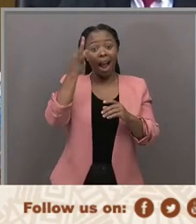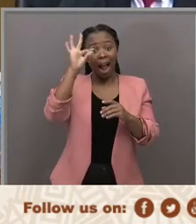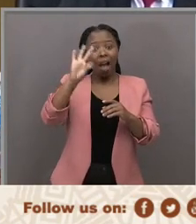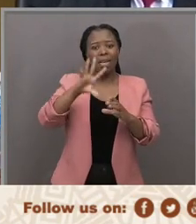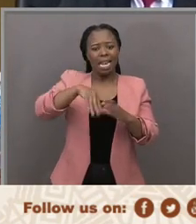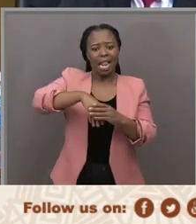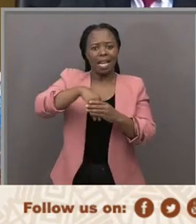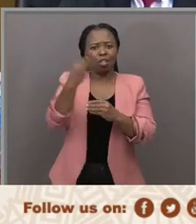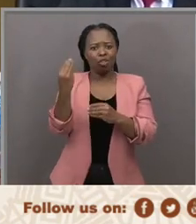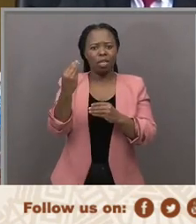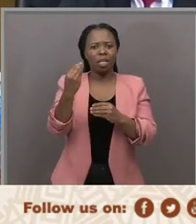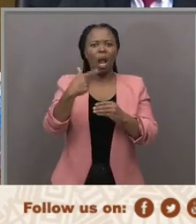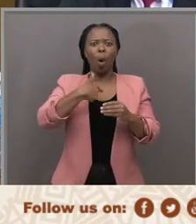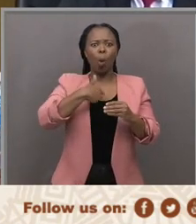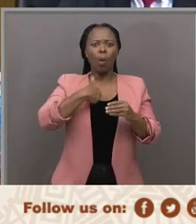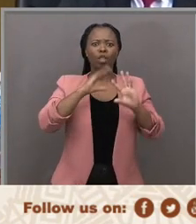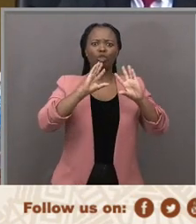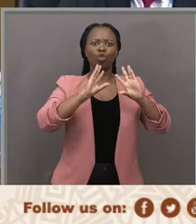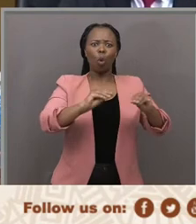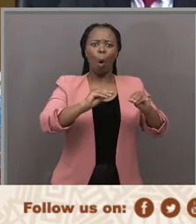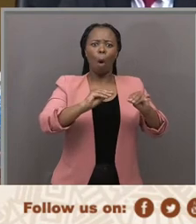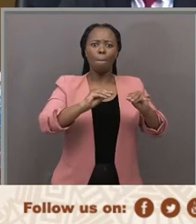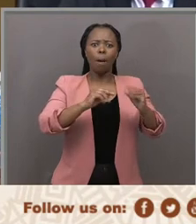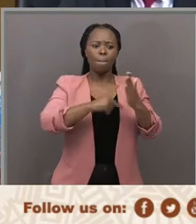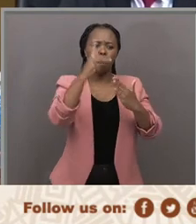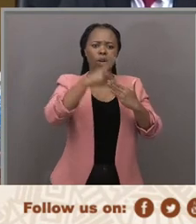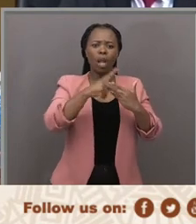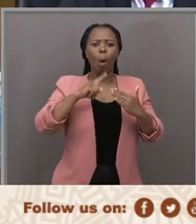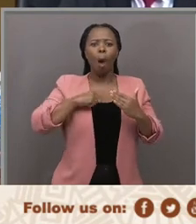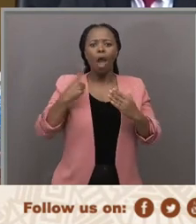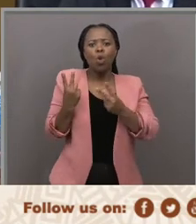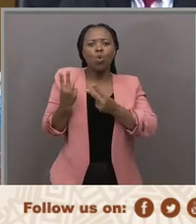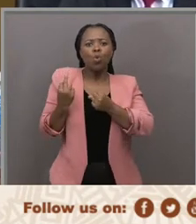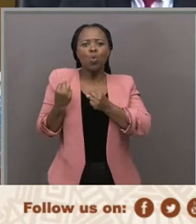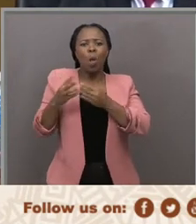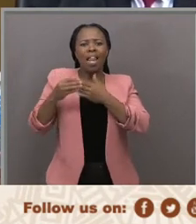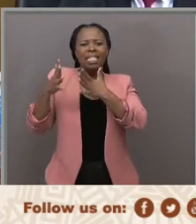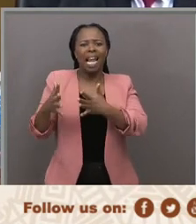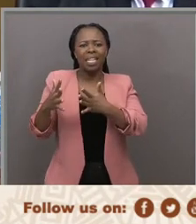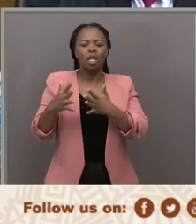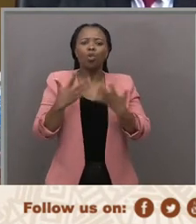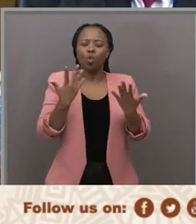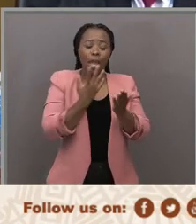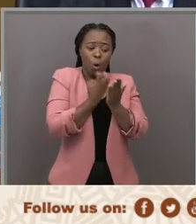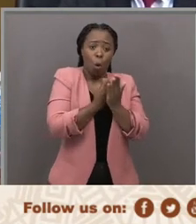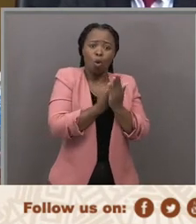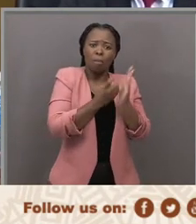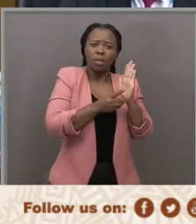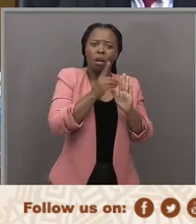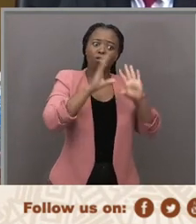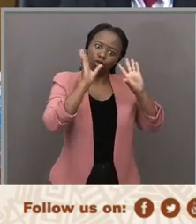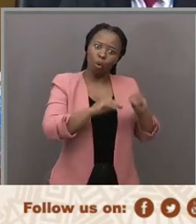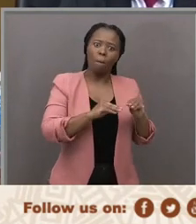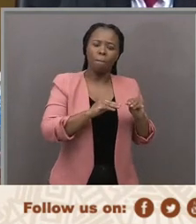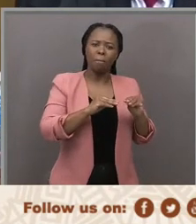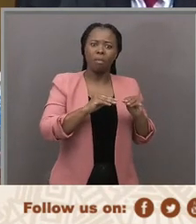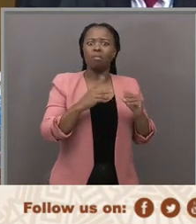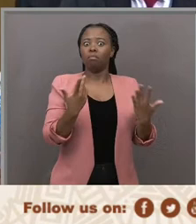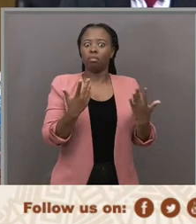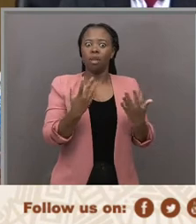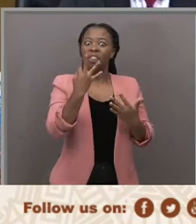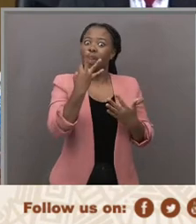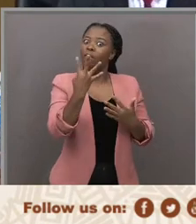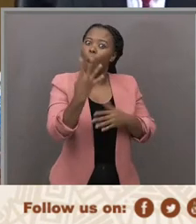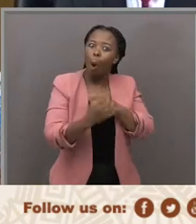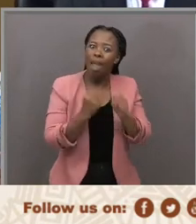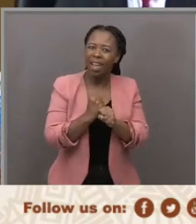stop projects because there are new leaders. They want to stop economic development for another 3-4 years